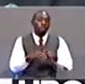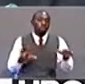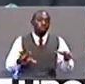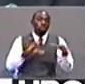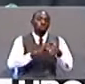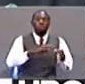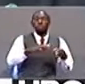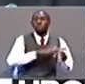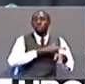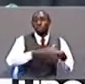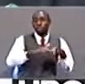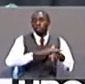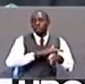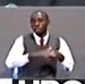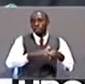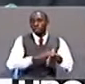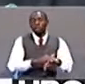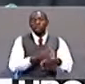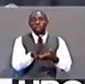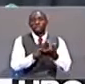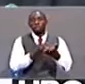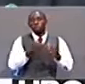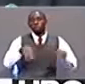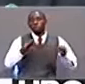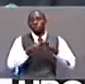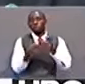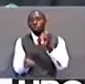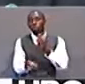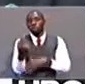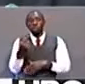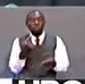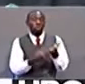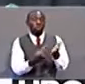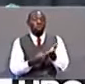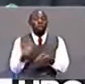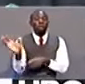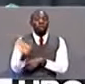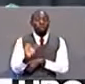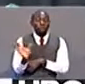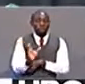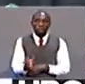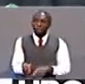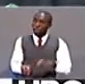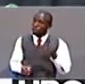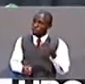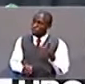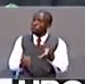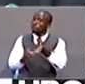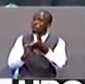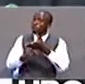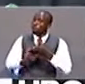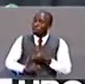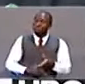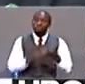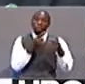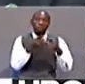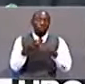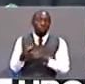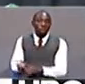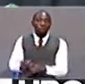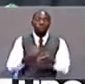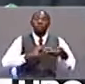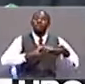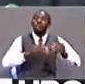and subcontracting opportunities, Ugandan companies are expected to greatly benefit from the expected